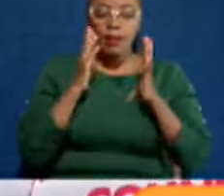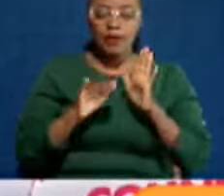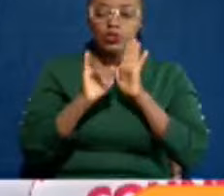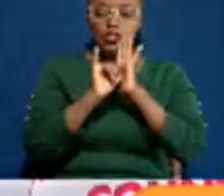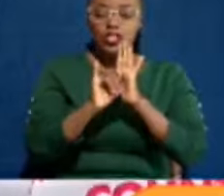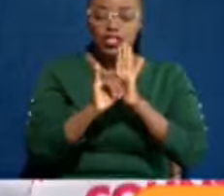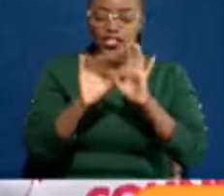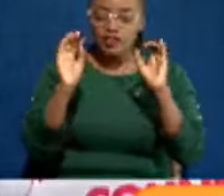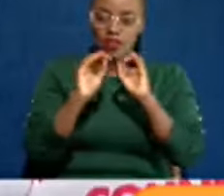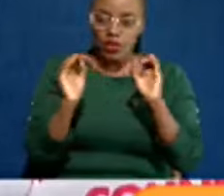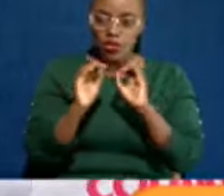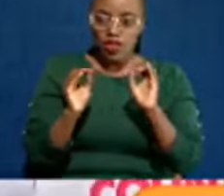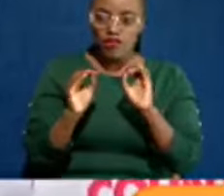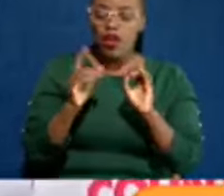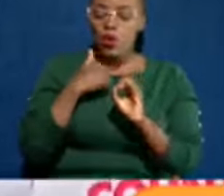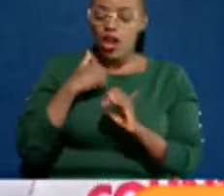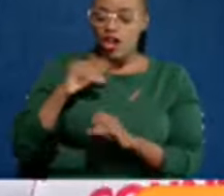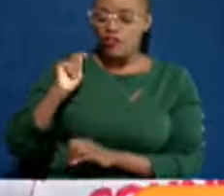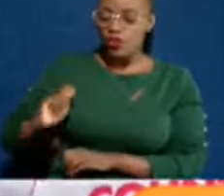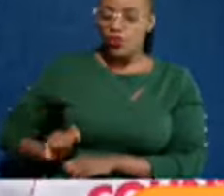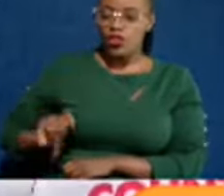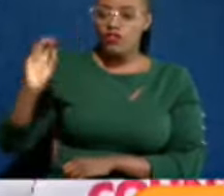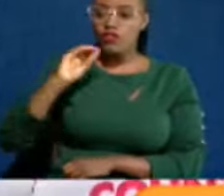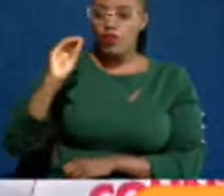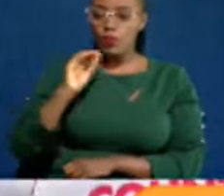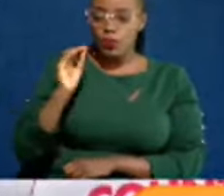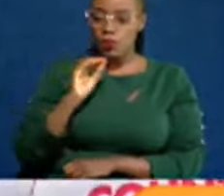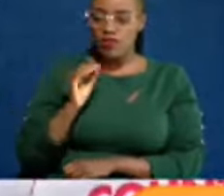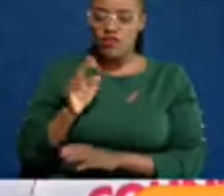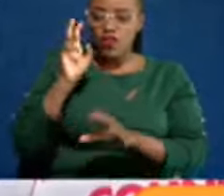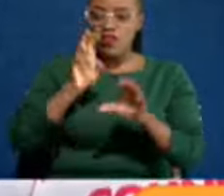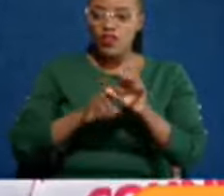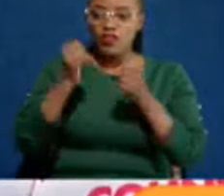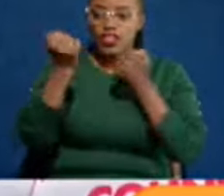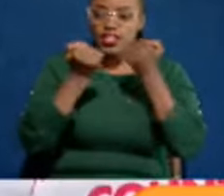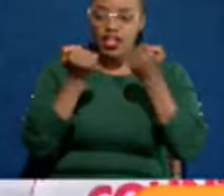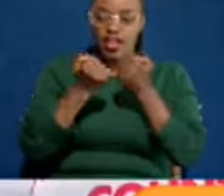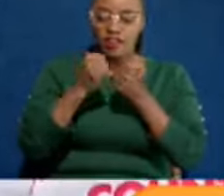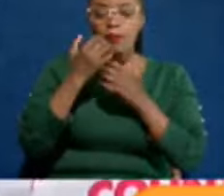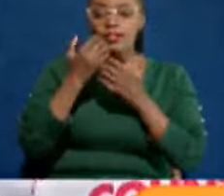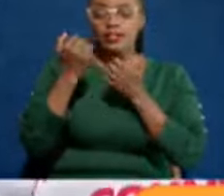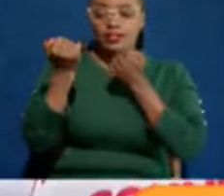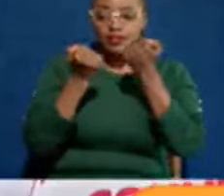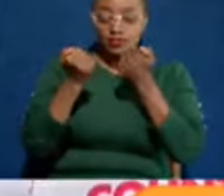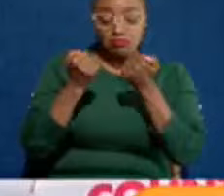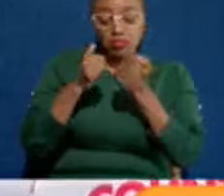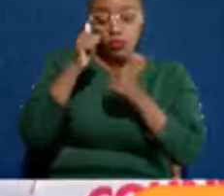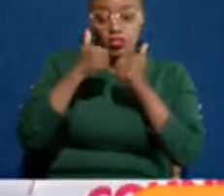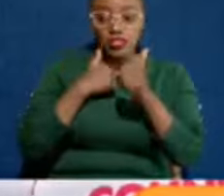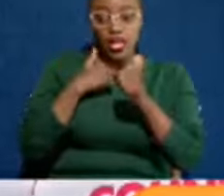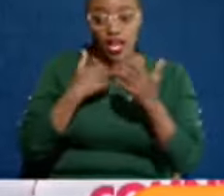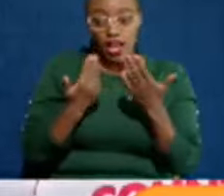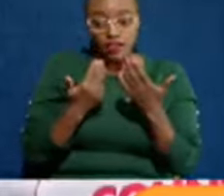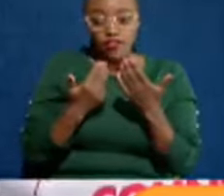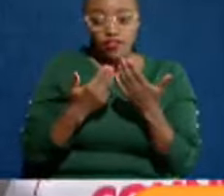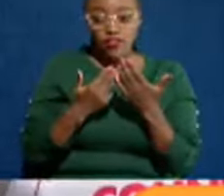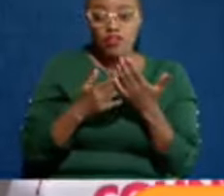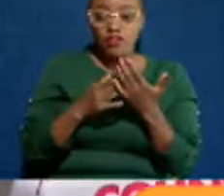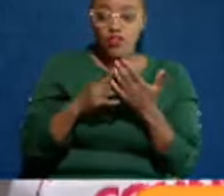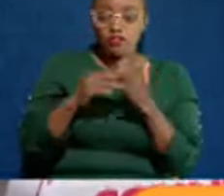unidentified men in civilian clothing riding in government vehicles that have obfuscated